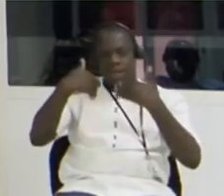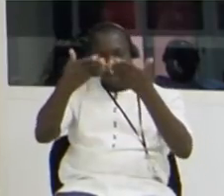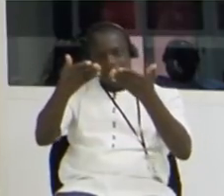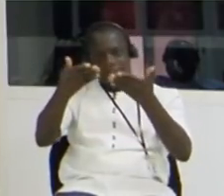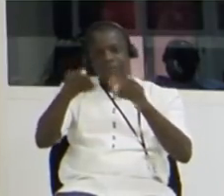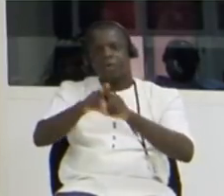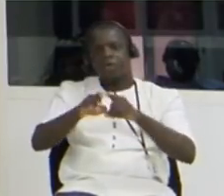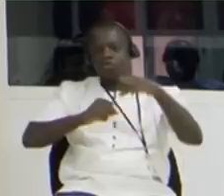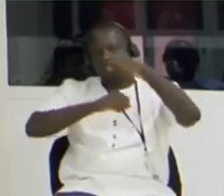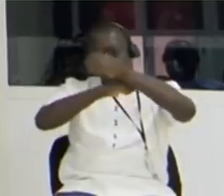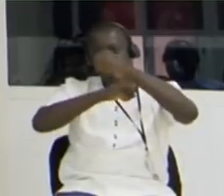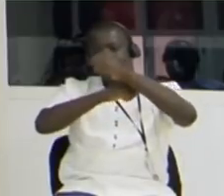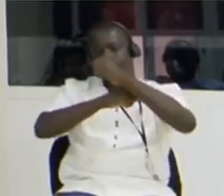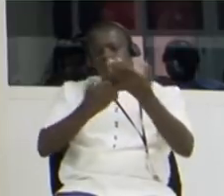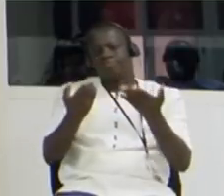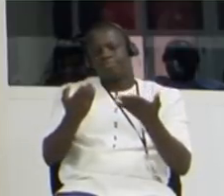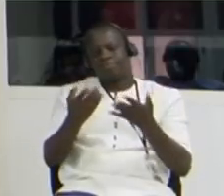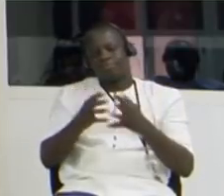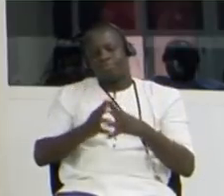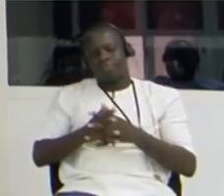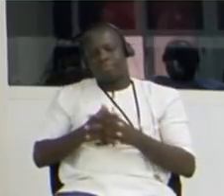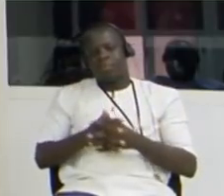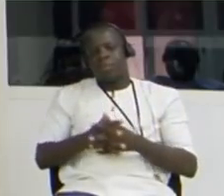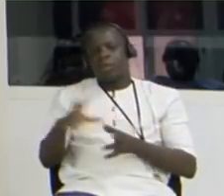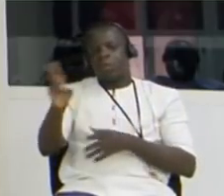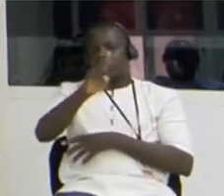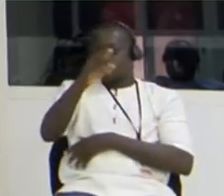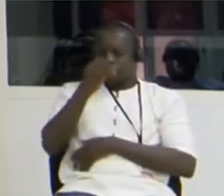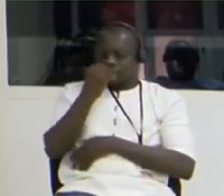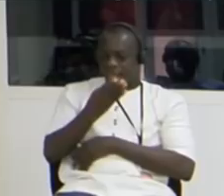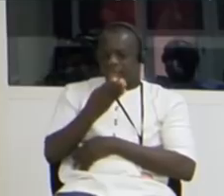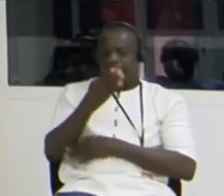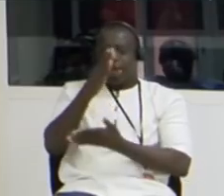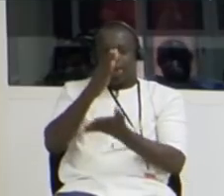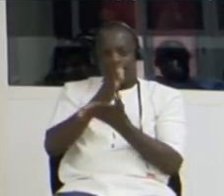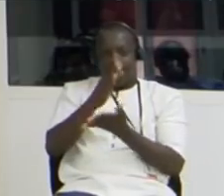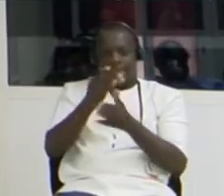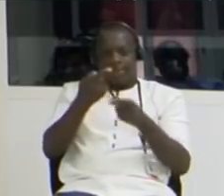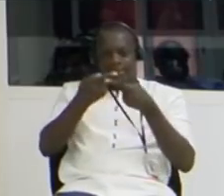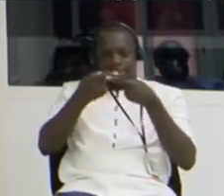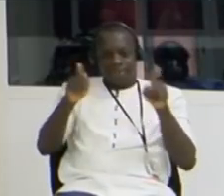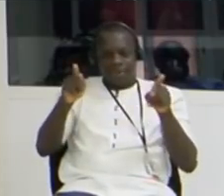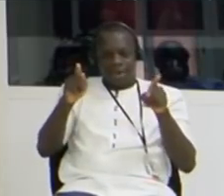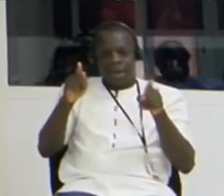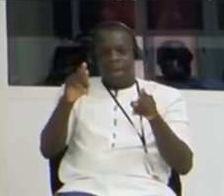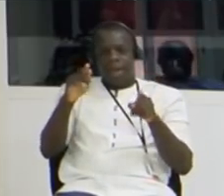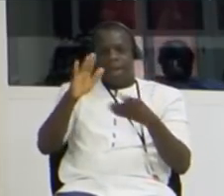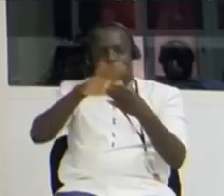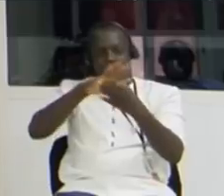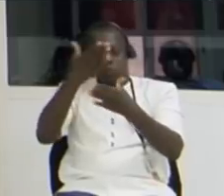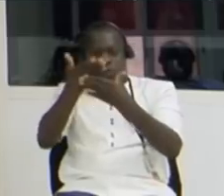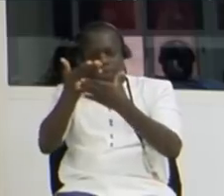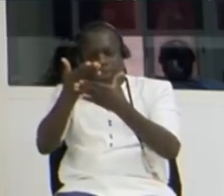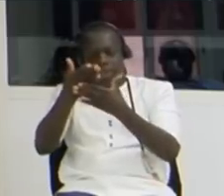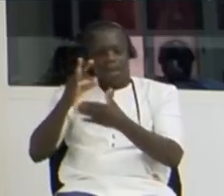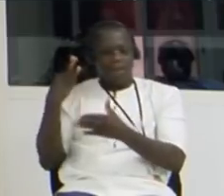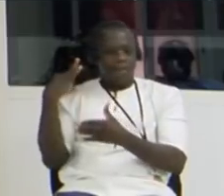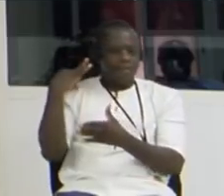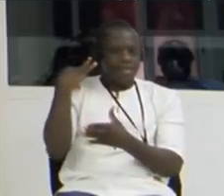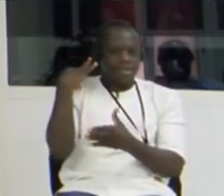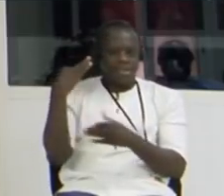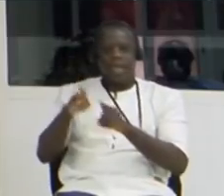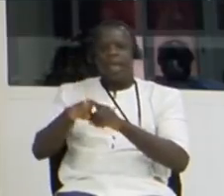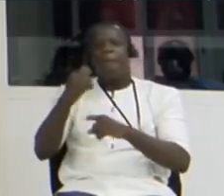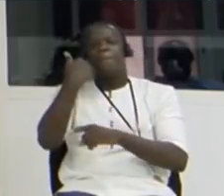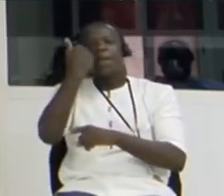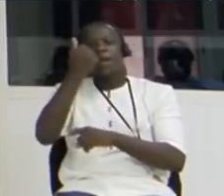after the event when they win. So what you're saying is that the main difference between the Miss Black USA pageant